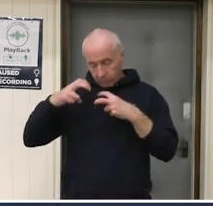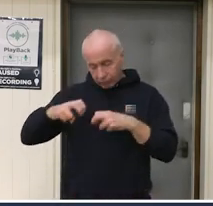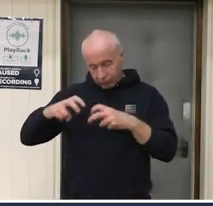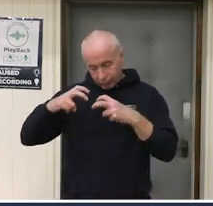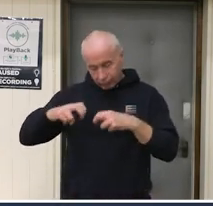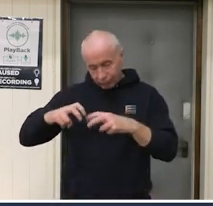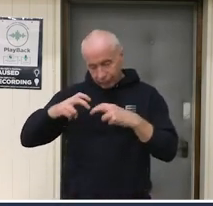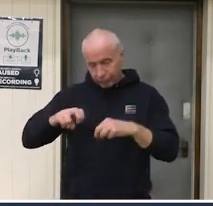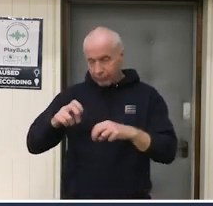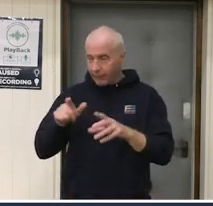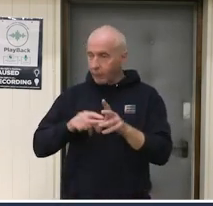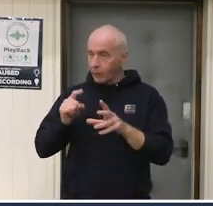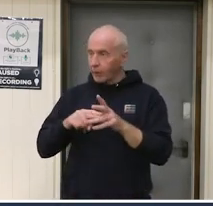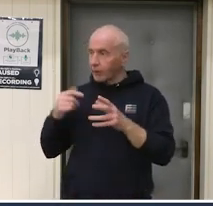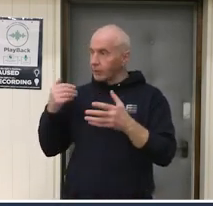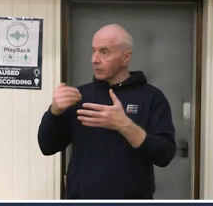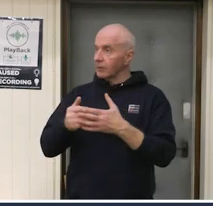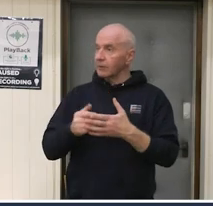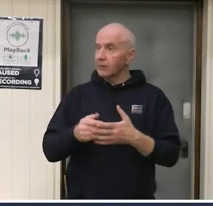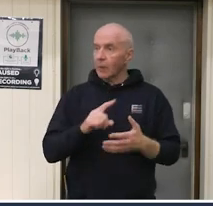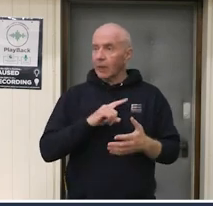of physics, among other things, right? And